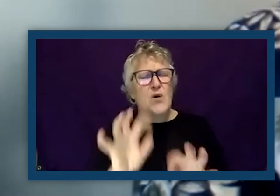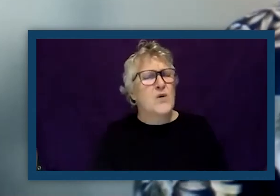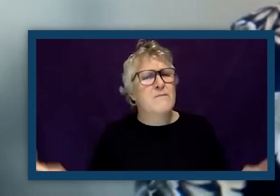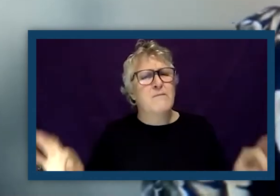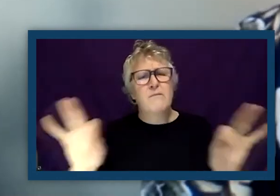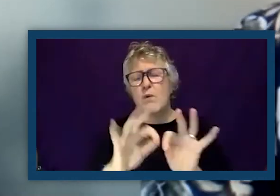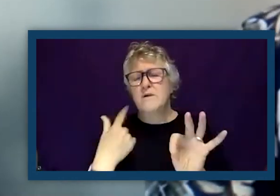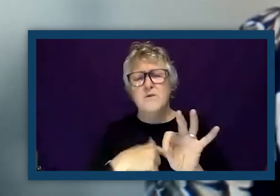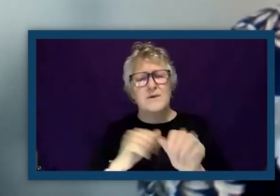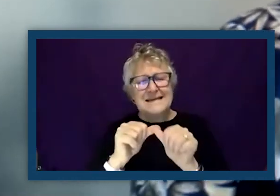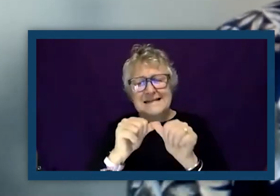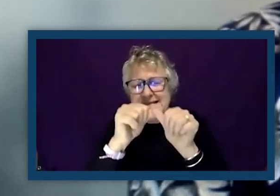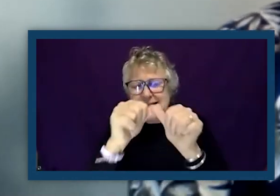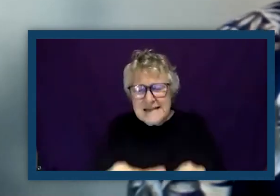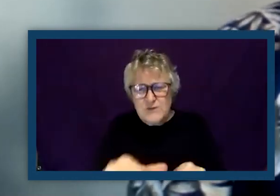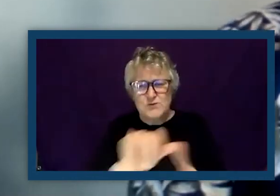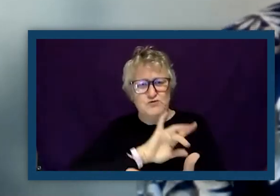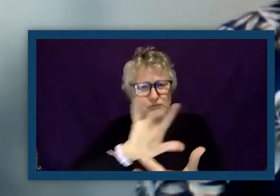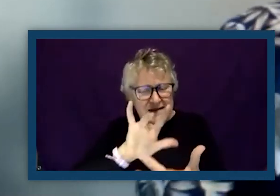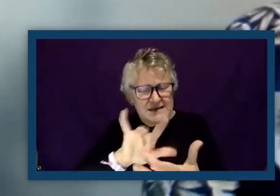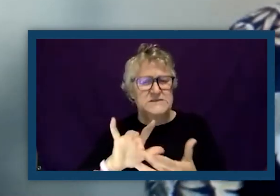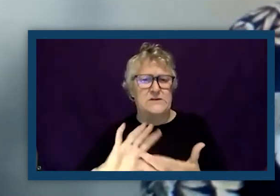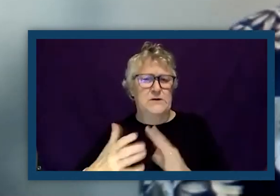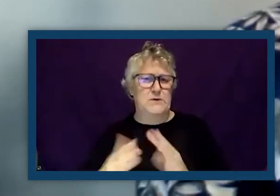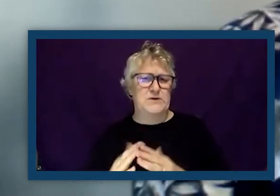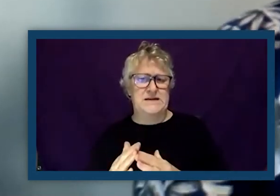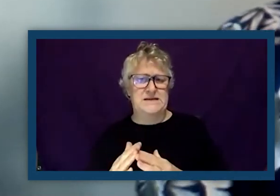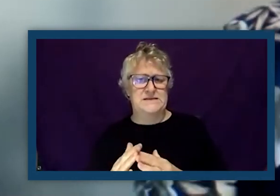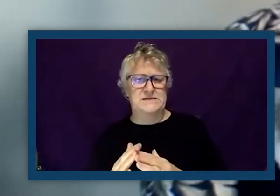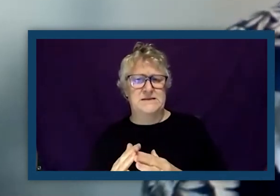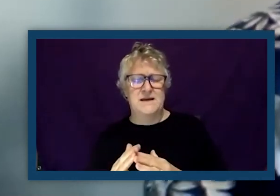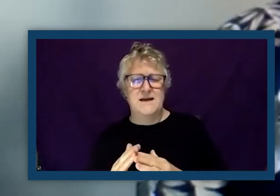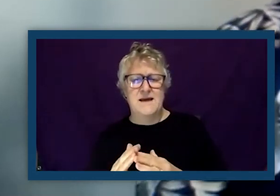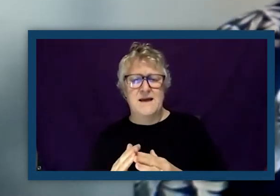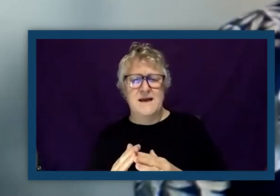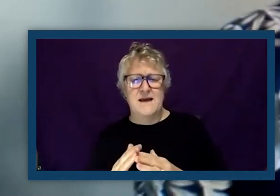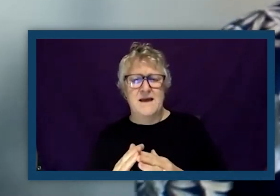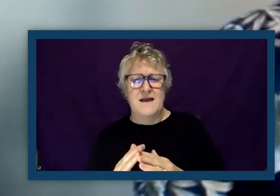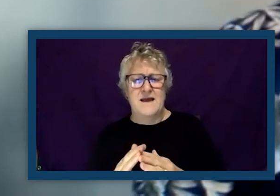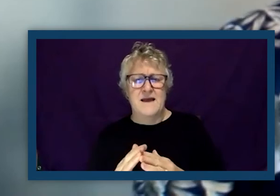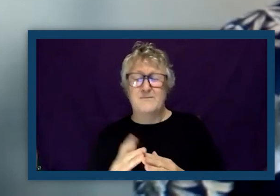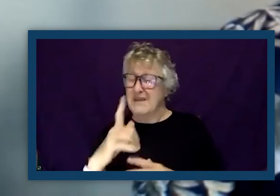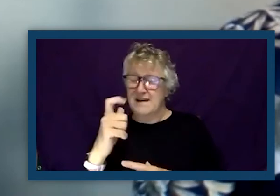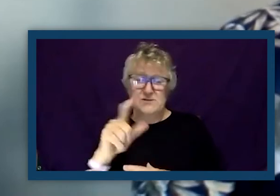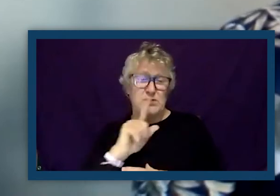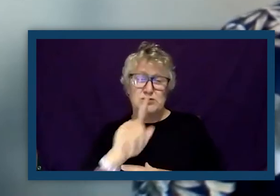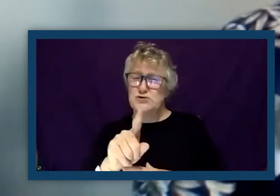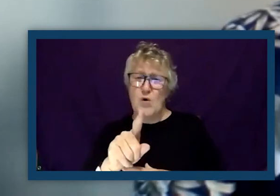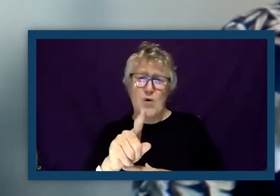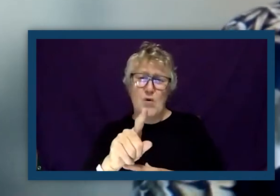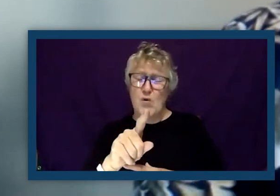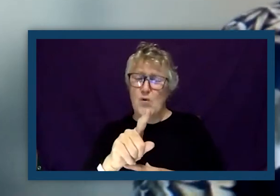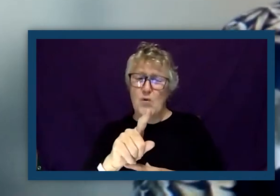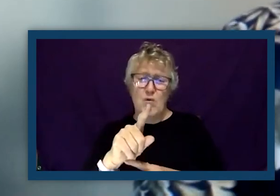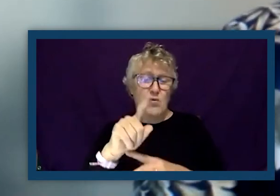continue to outreach to these hard to reach communities, because we are so multifaceted and there's so many of us. And I